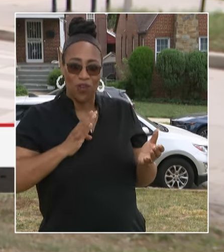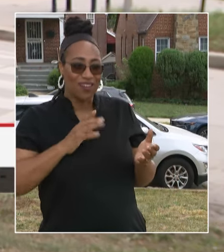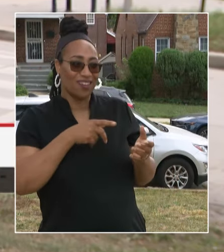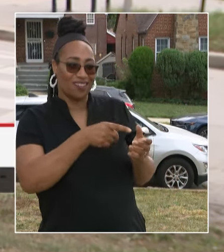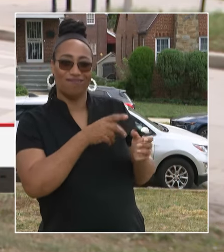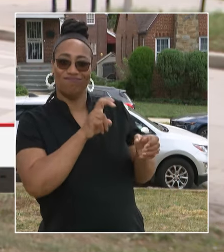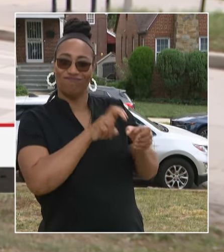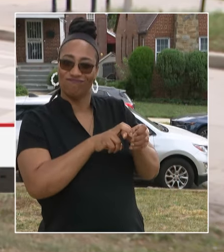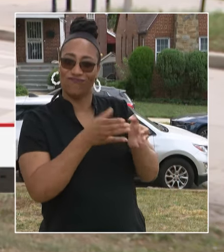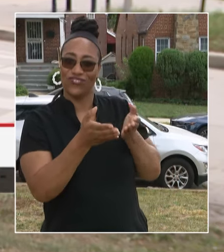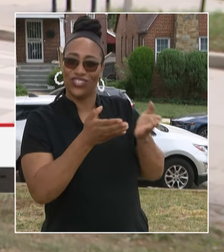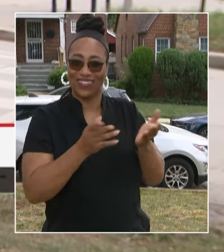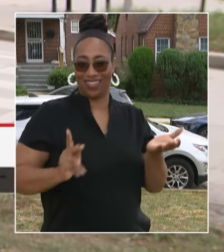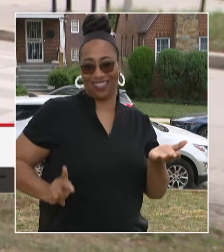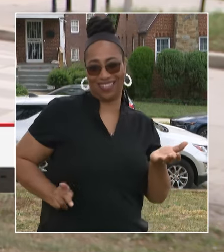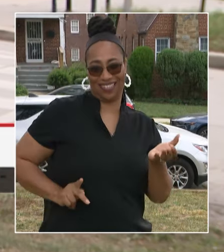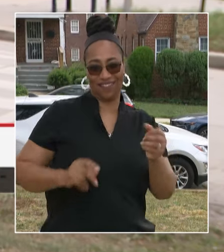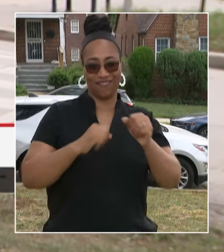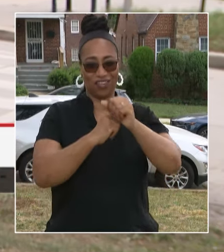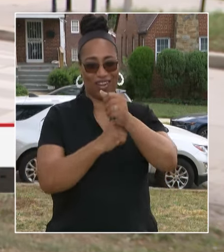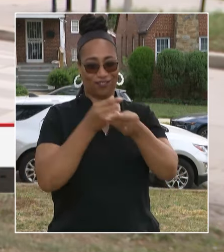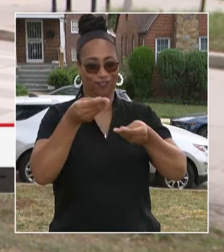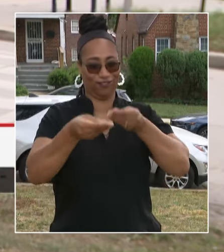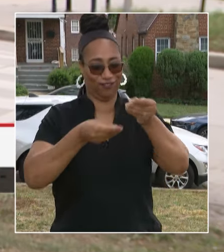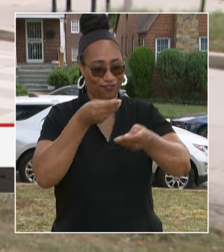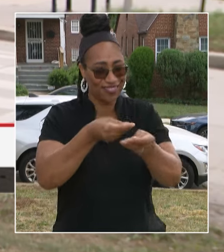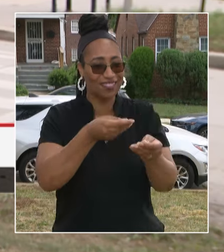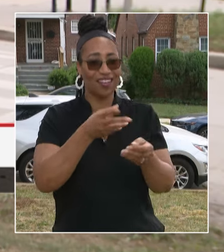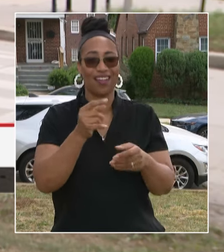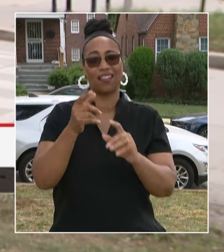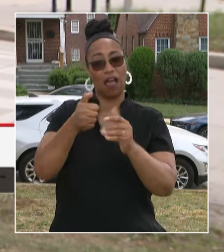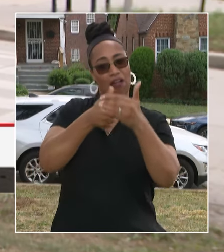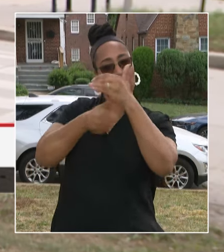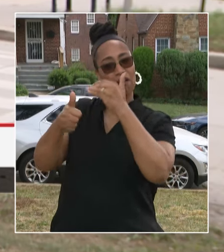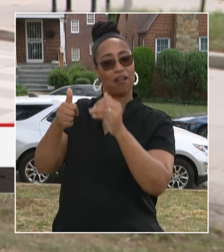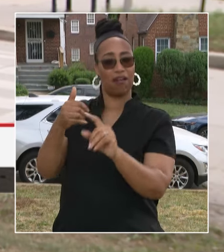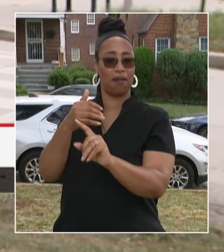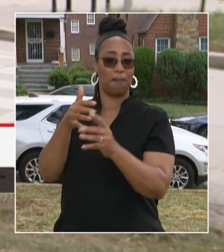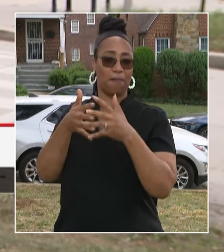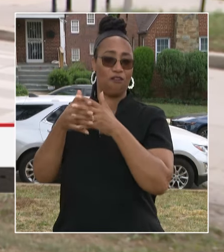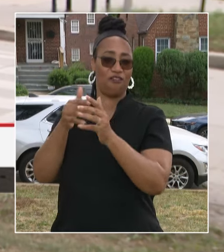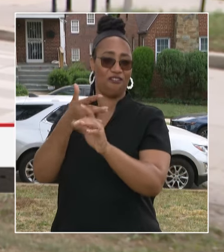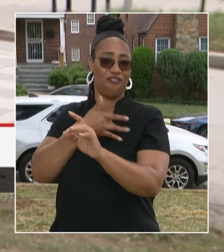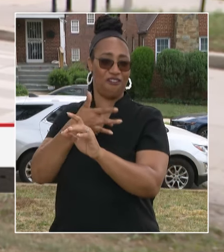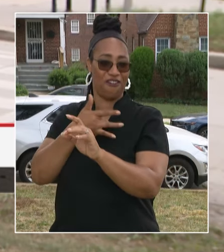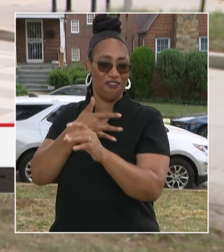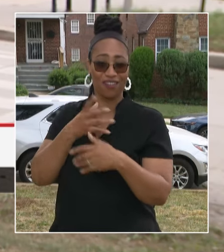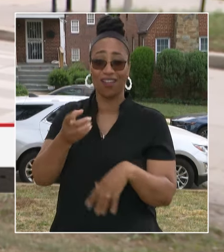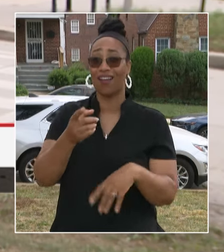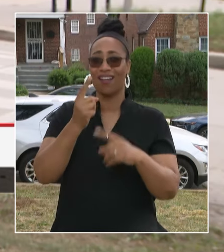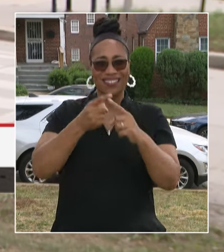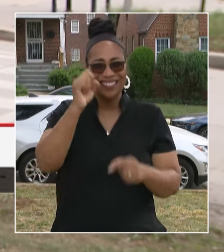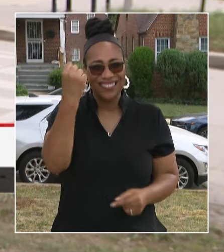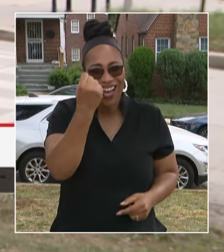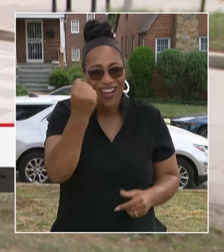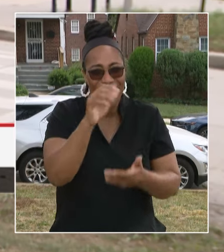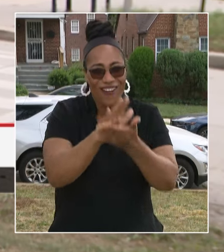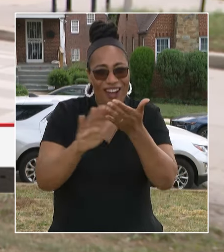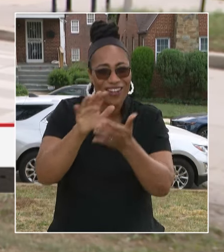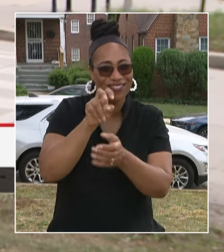Saturday College, and the Girl Scout Council of the nation's capital. He was honored as an outstanding alumnus by